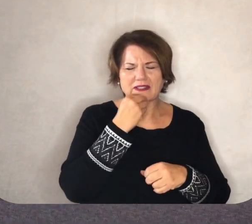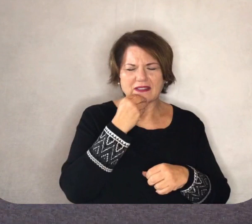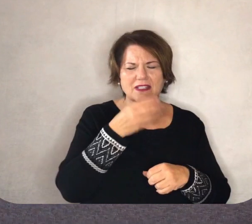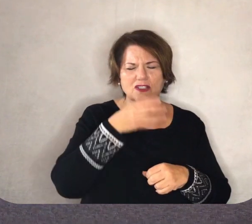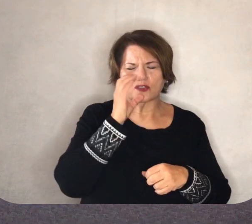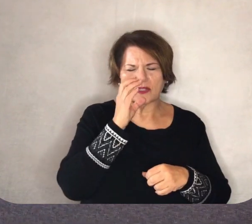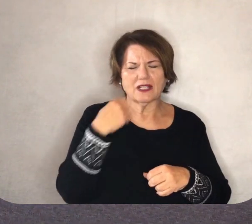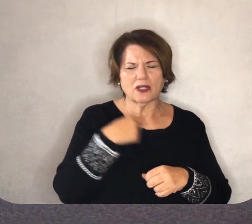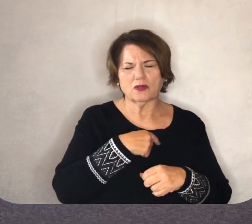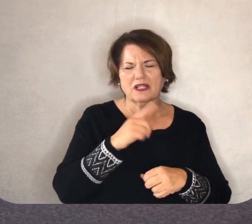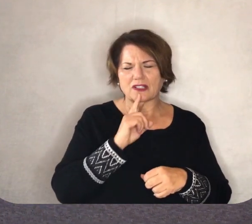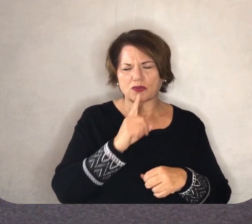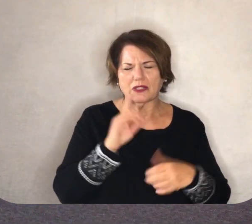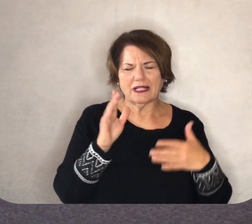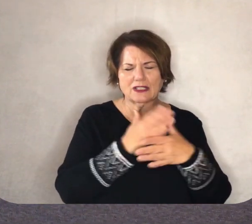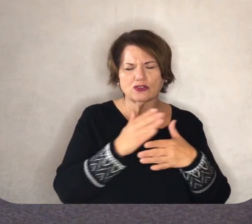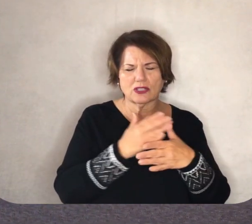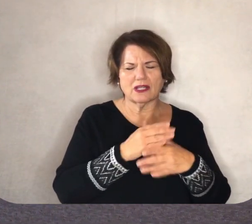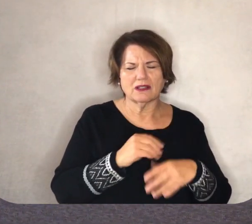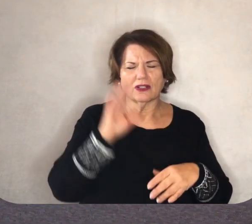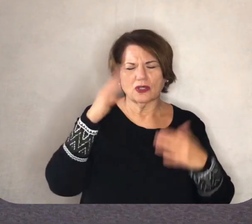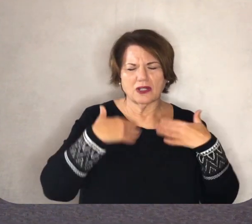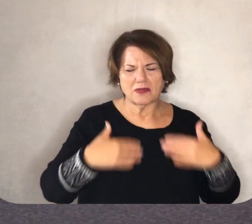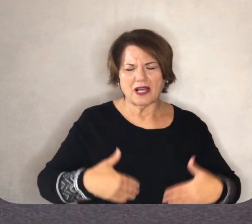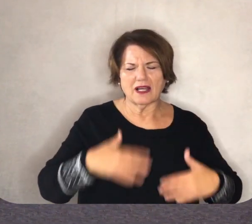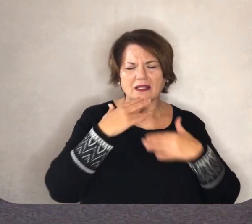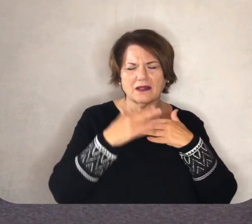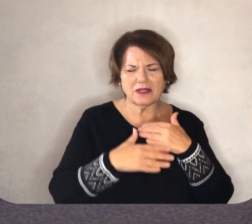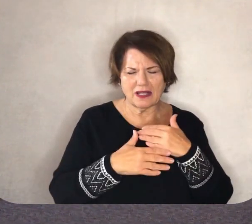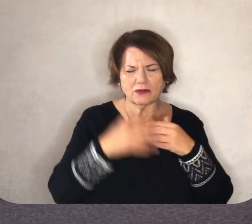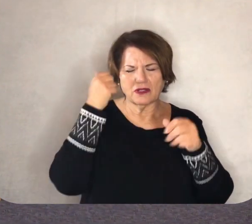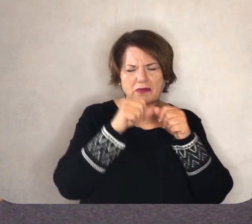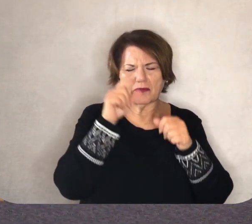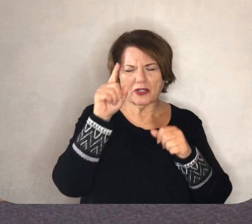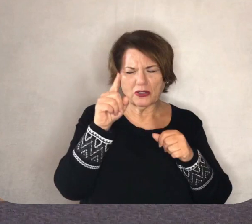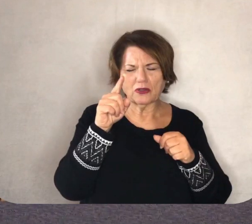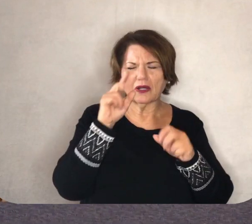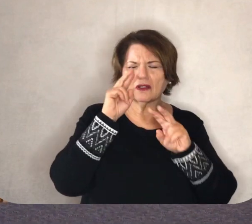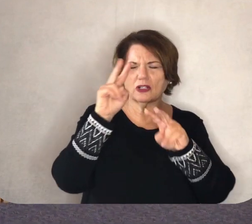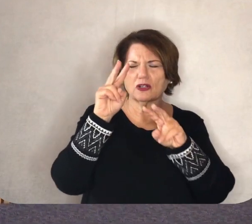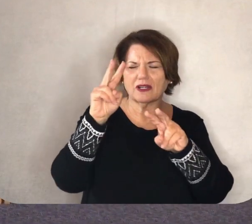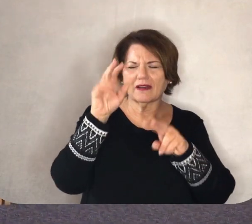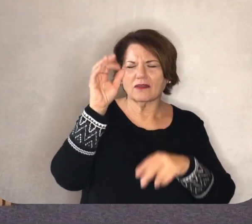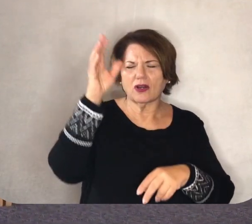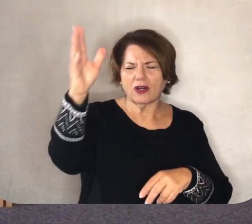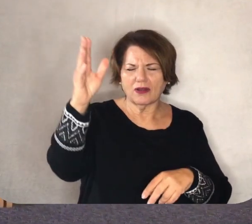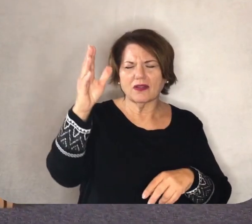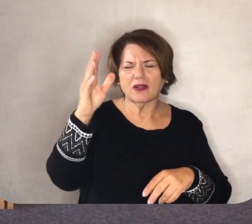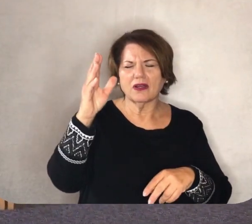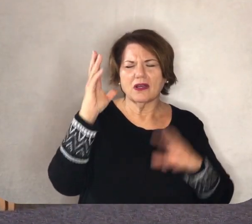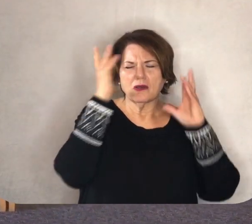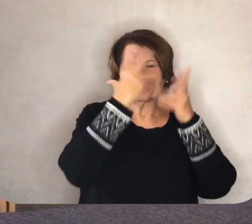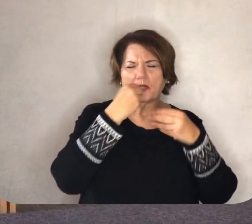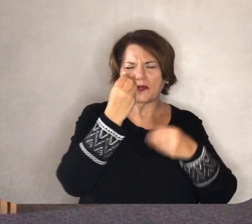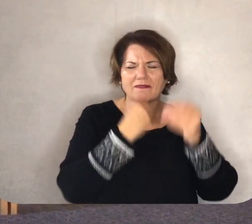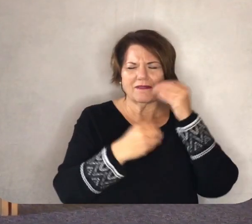drink, we may truly share your body, your blood, but also that foretaste of that wonderful messianic feast when we will